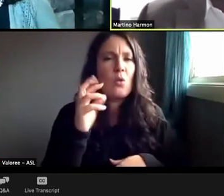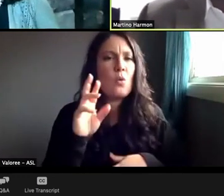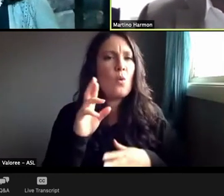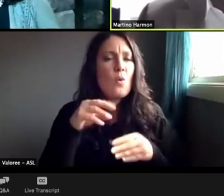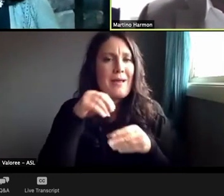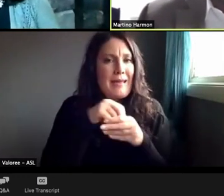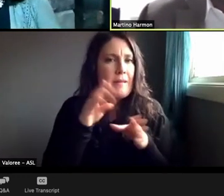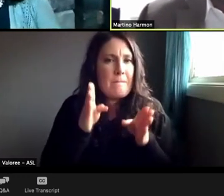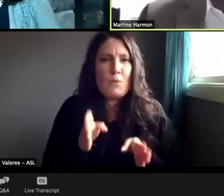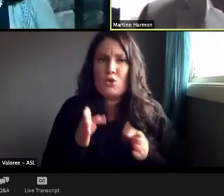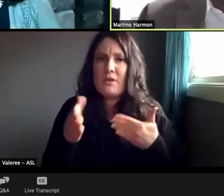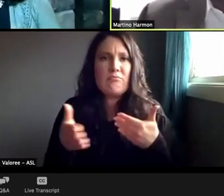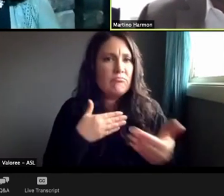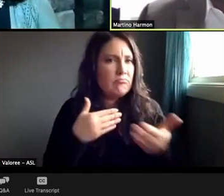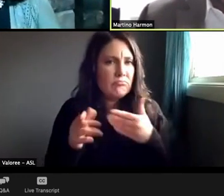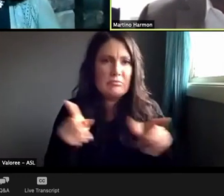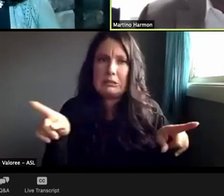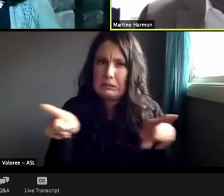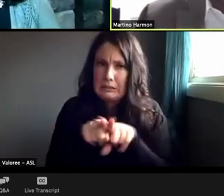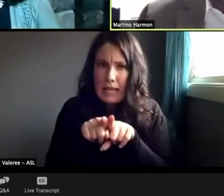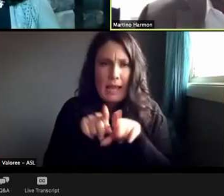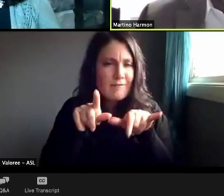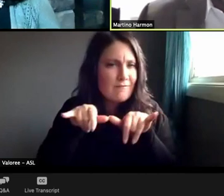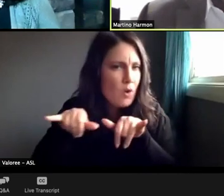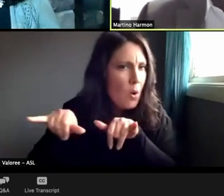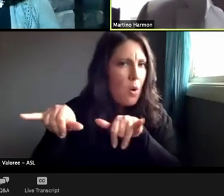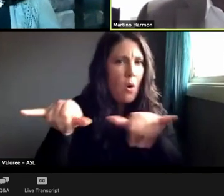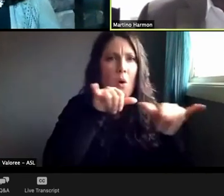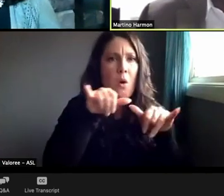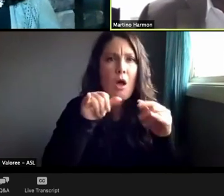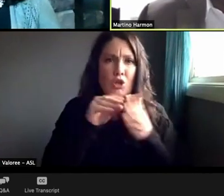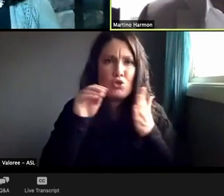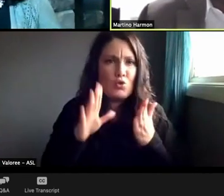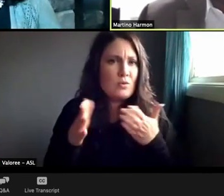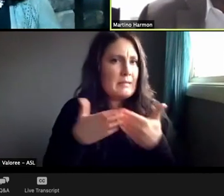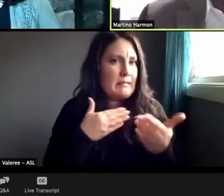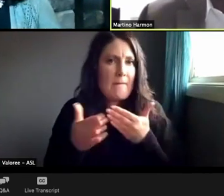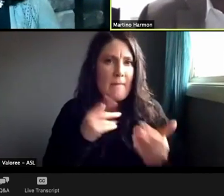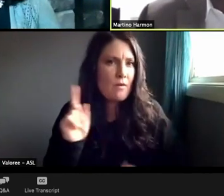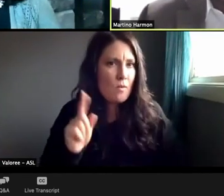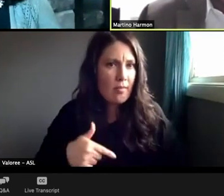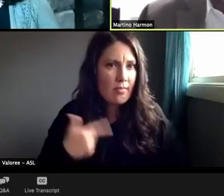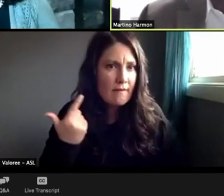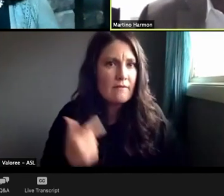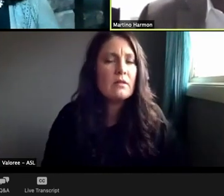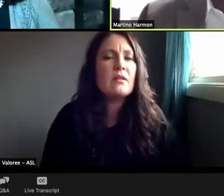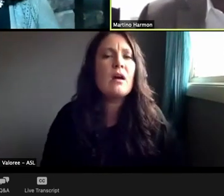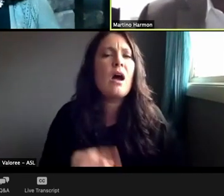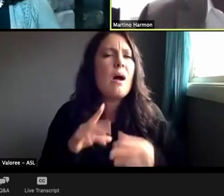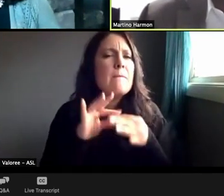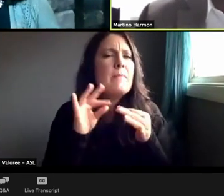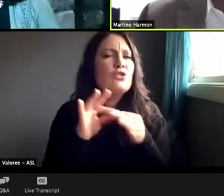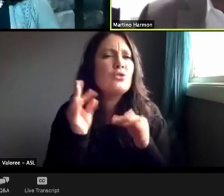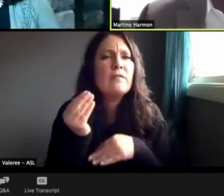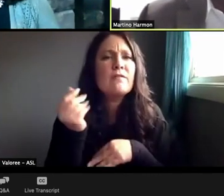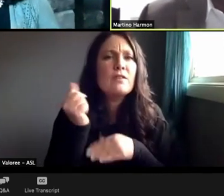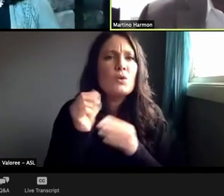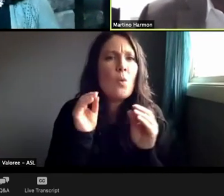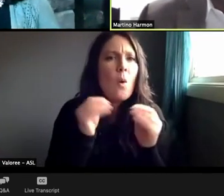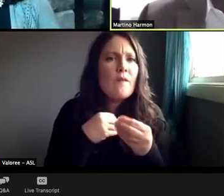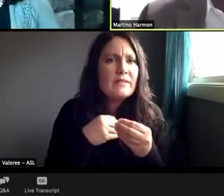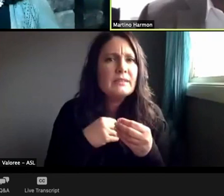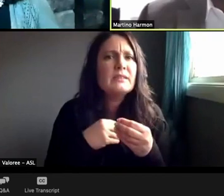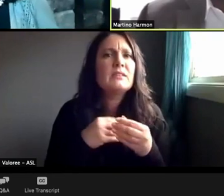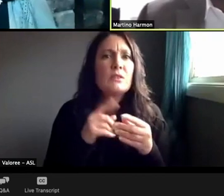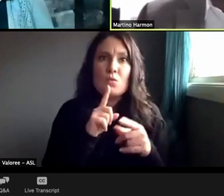in-person safe programming to all students, no matter where they are. And I'll mention a few initiatives and offices that are really focused